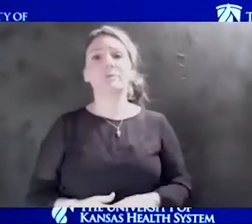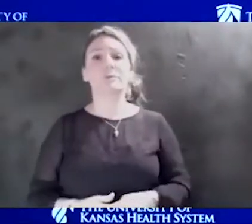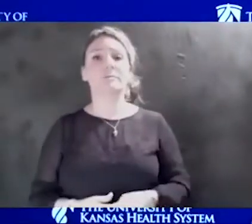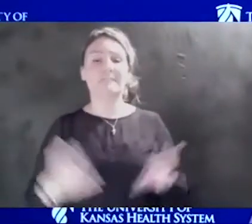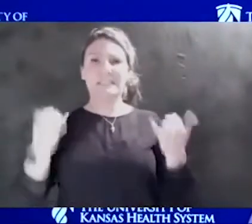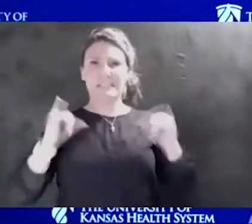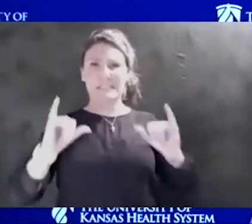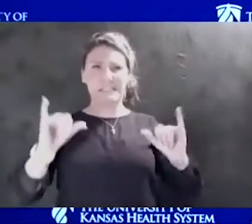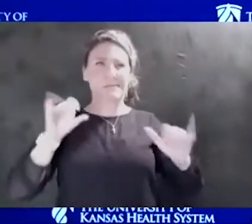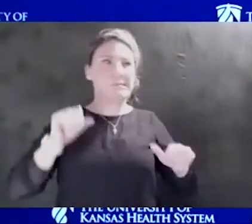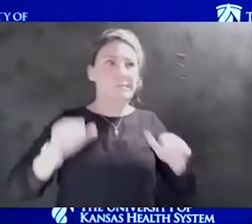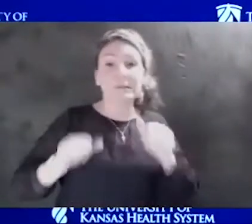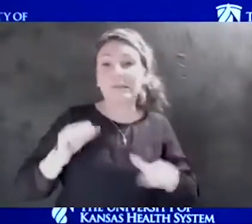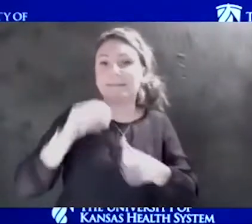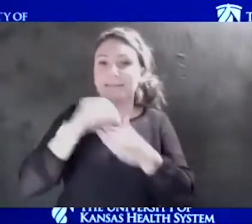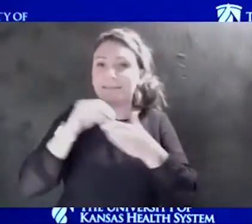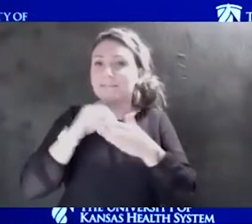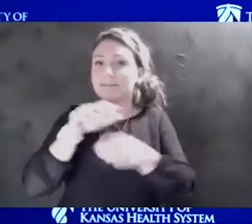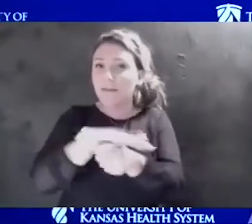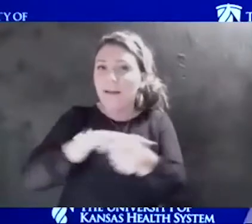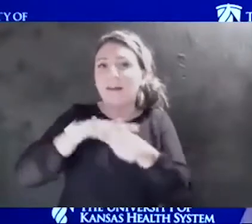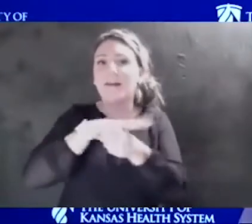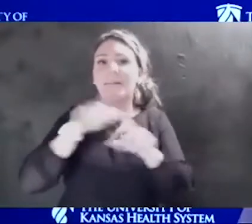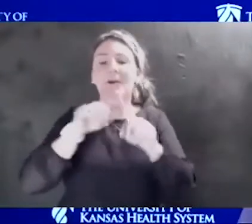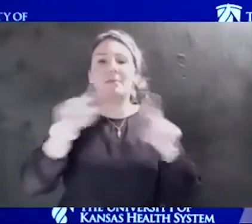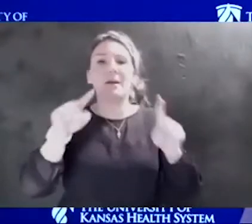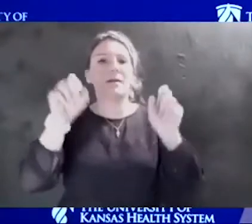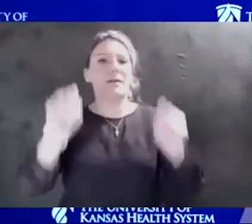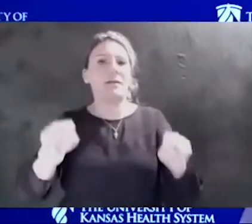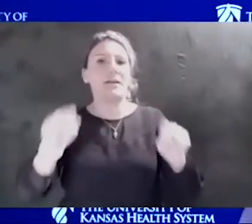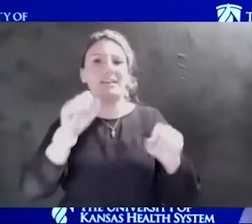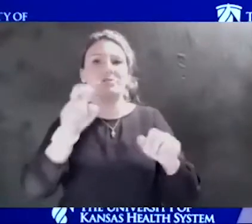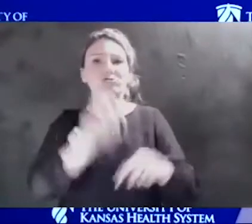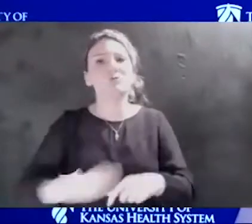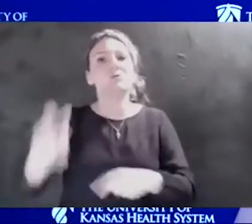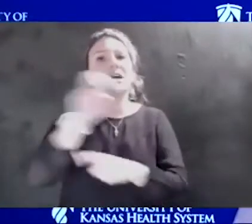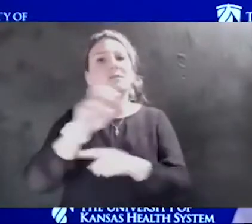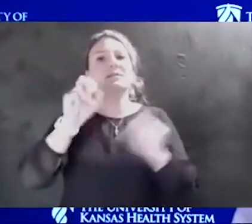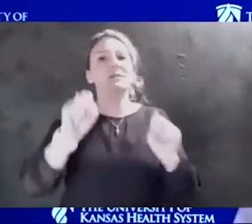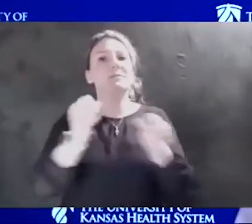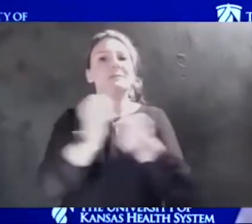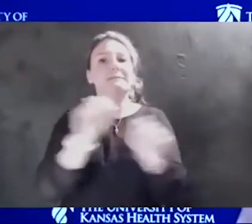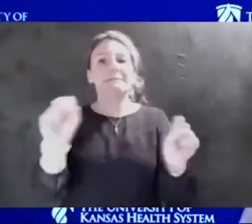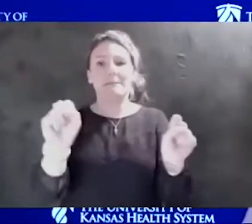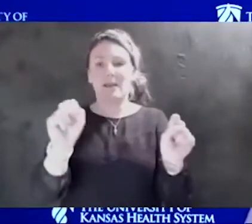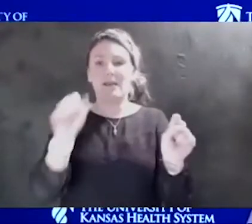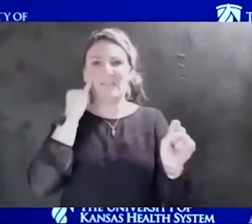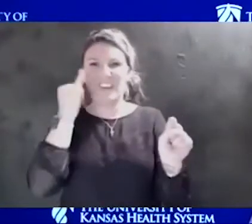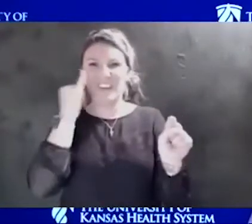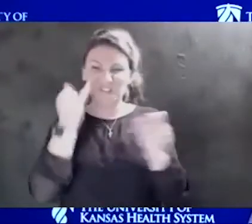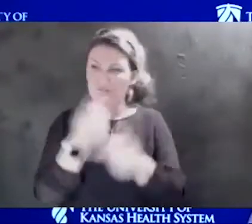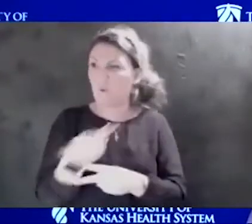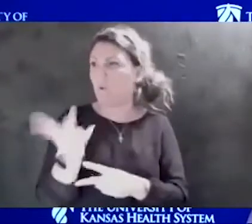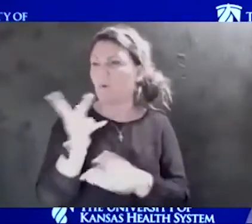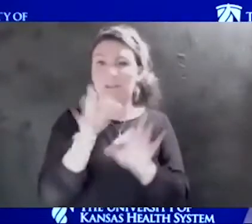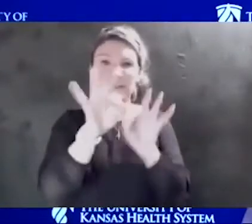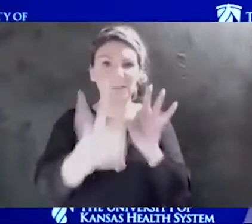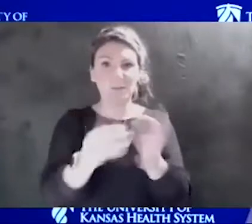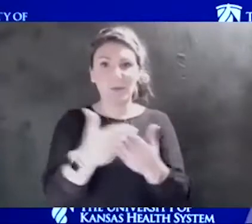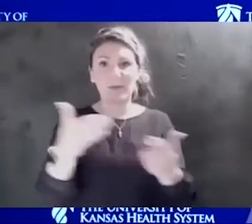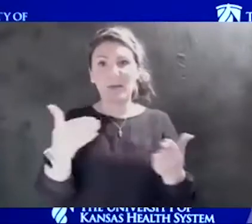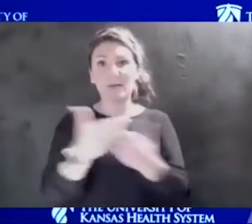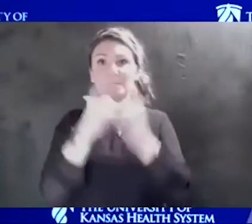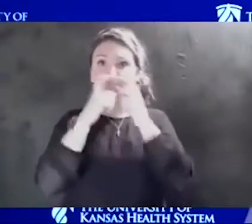spaces, but I think you can make traveling as safe as possible if you do those couple simple things, and that is masking,